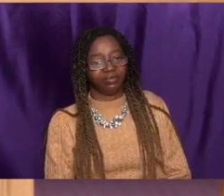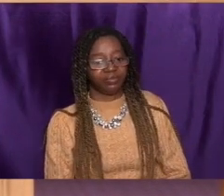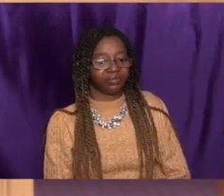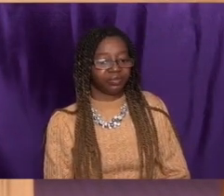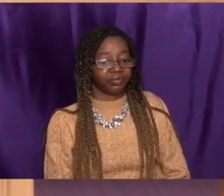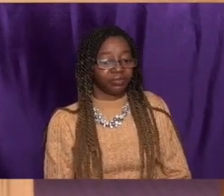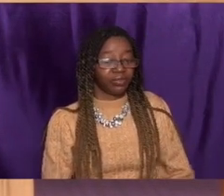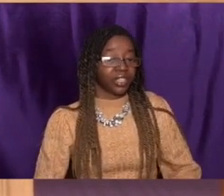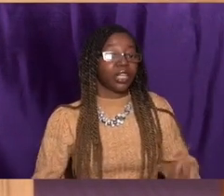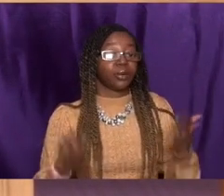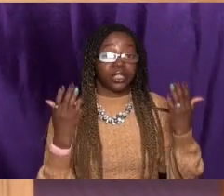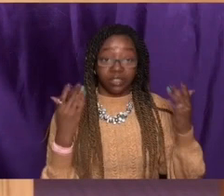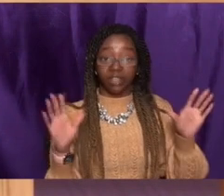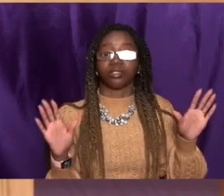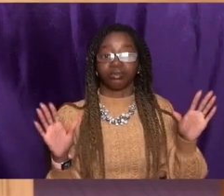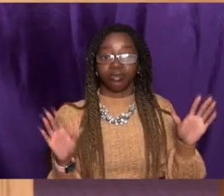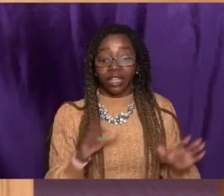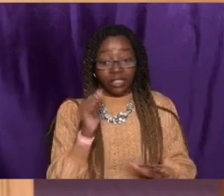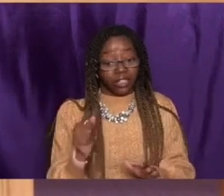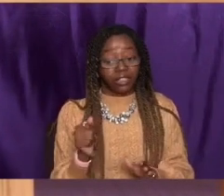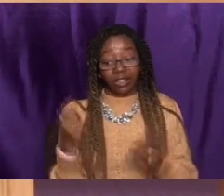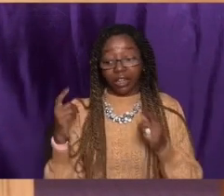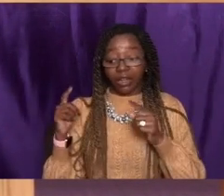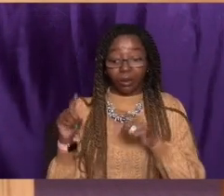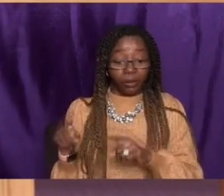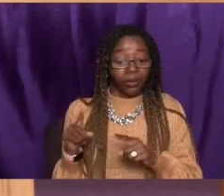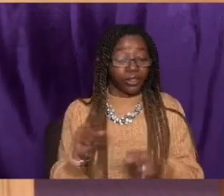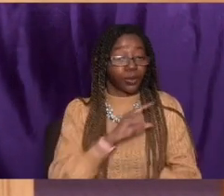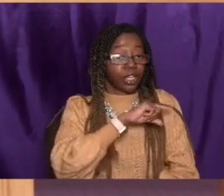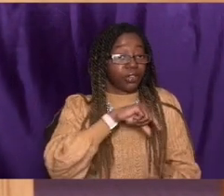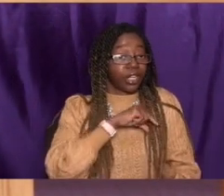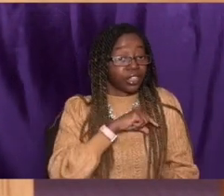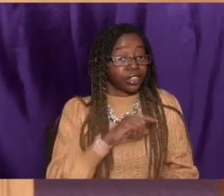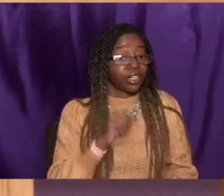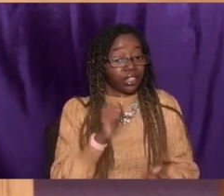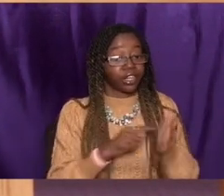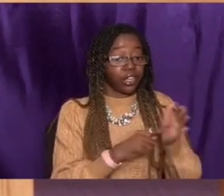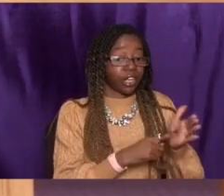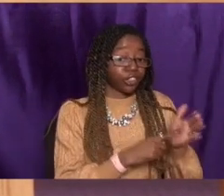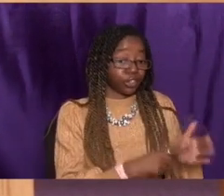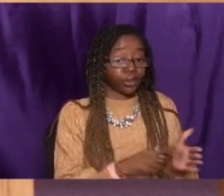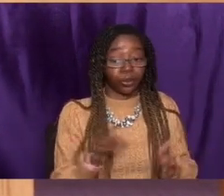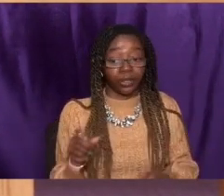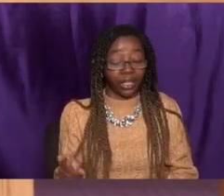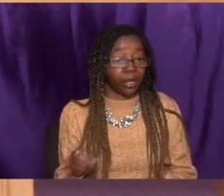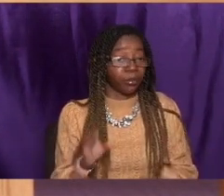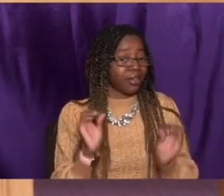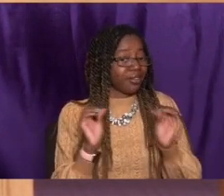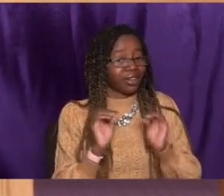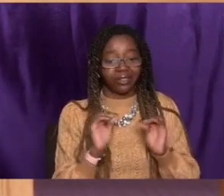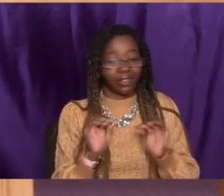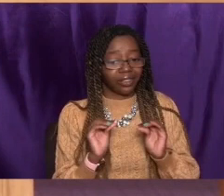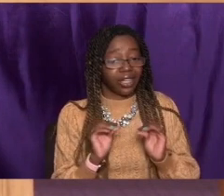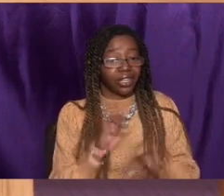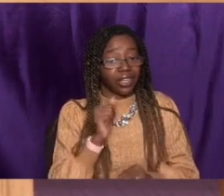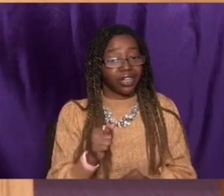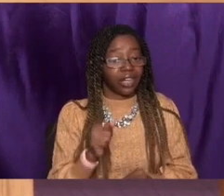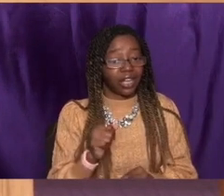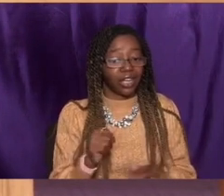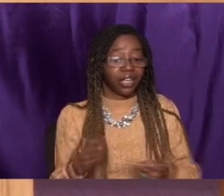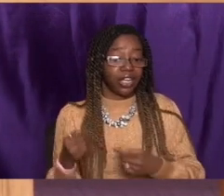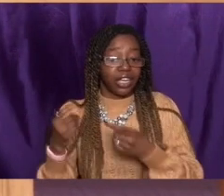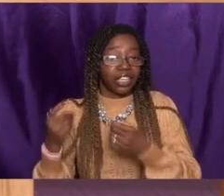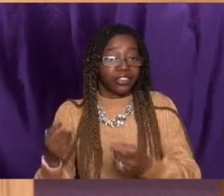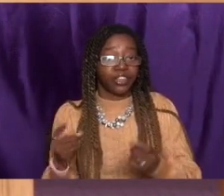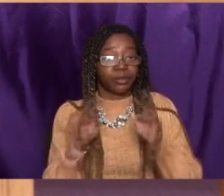And that was enough. He didn't point to Moses' qualifications. He didn't point to Moses' qualifications. He did not read Moses' his